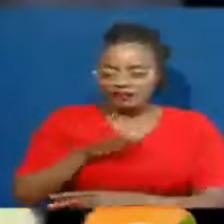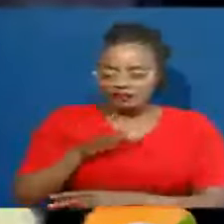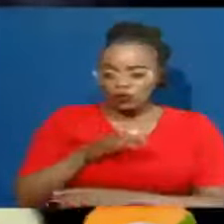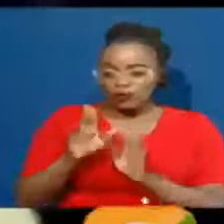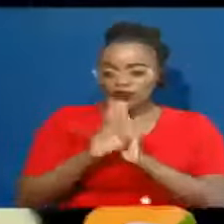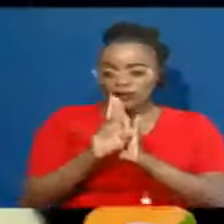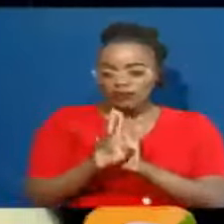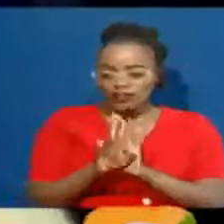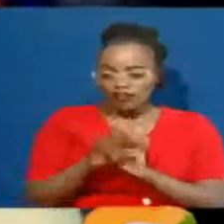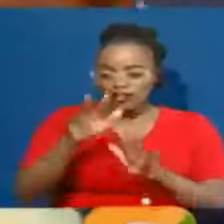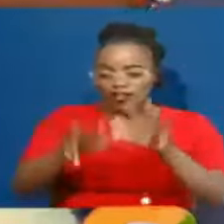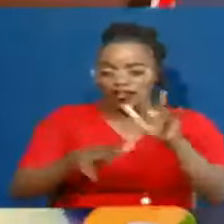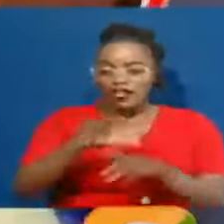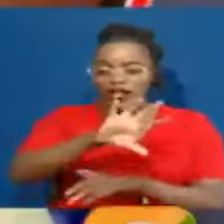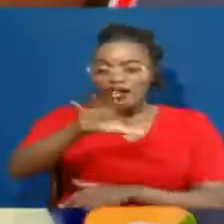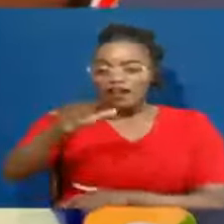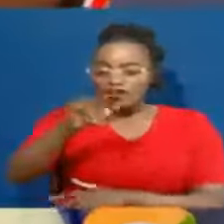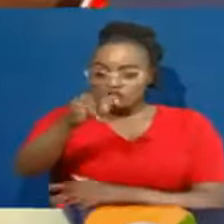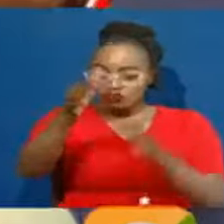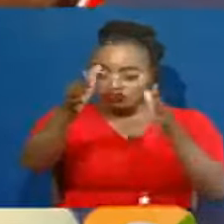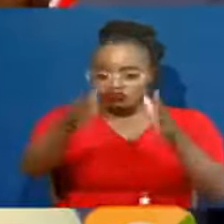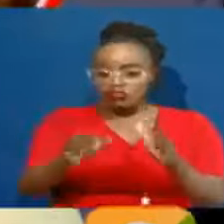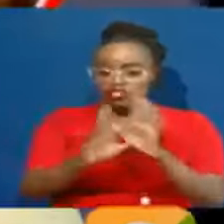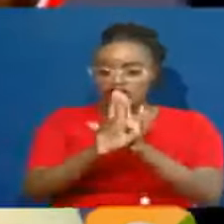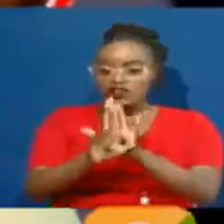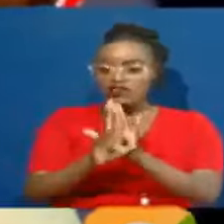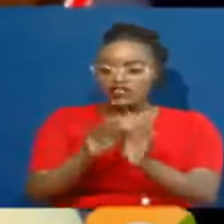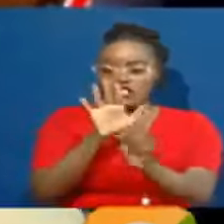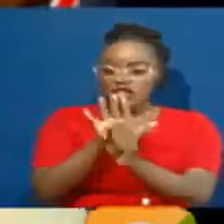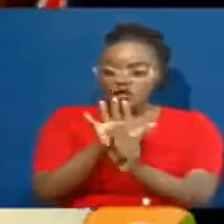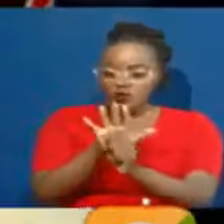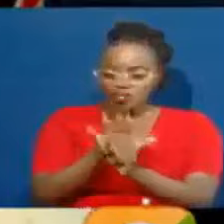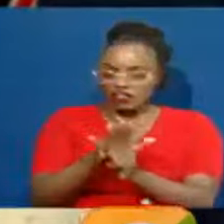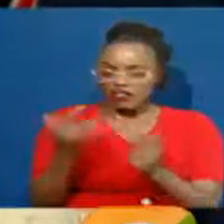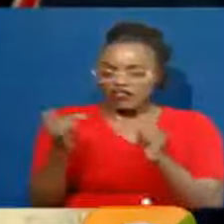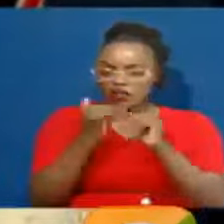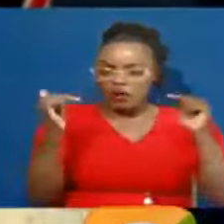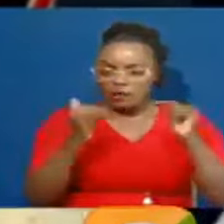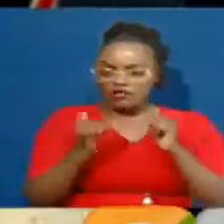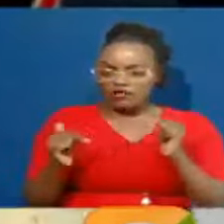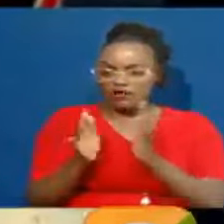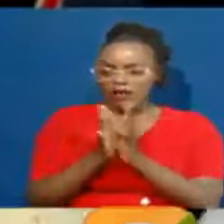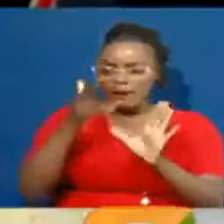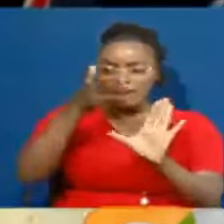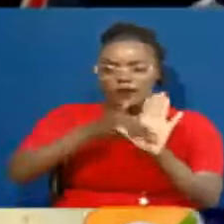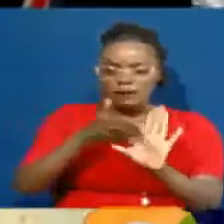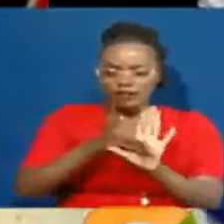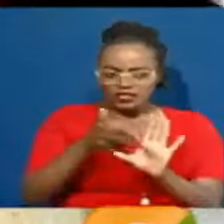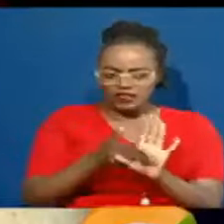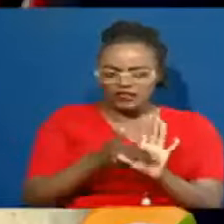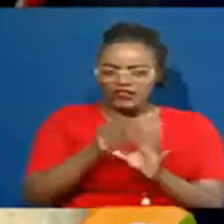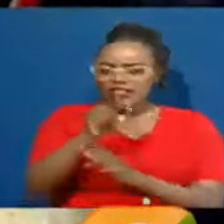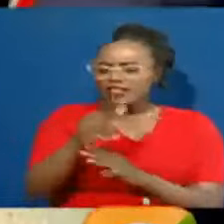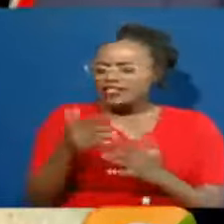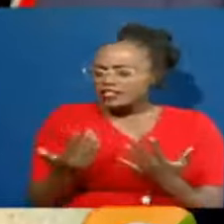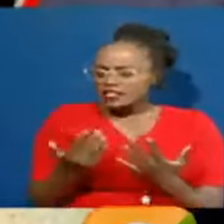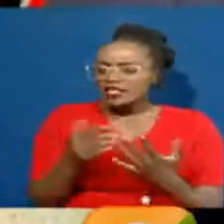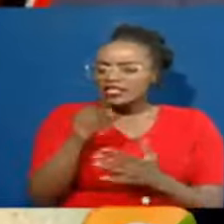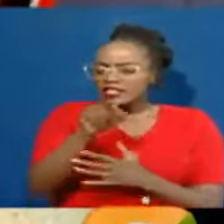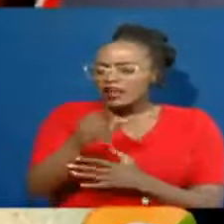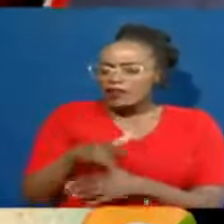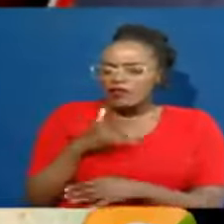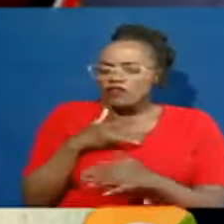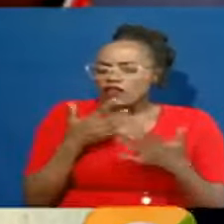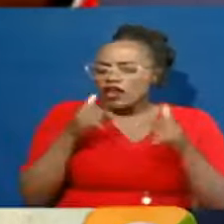member of Parliament, Kirinyaga County, you had presented a lot of, objections into the public participation. How does this get you